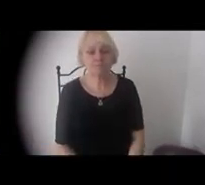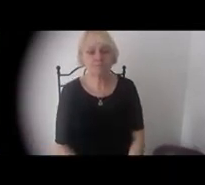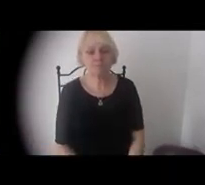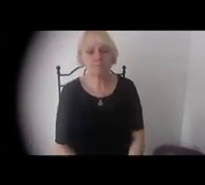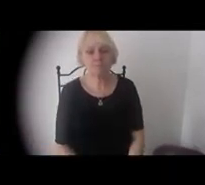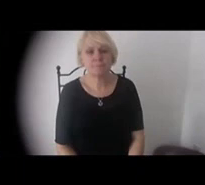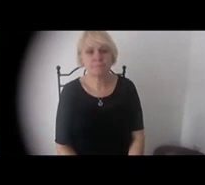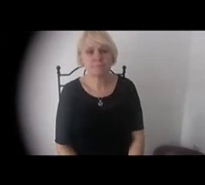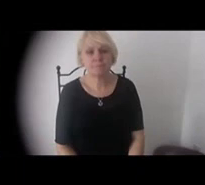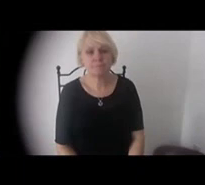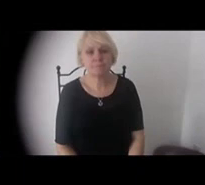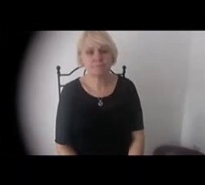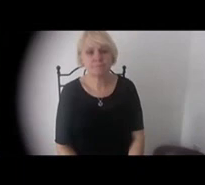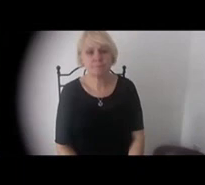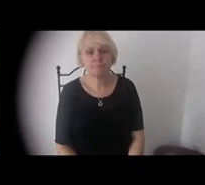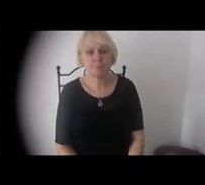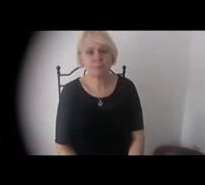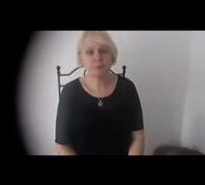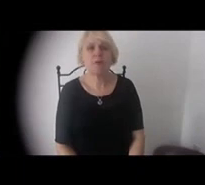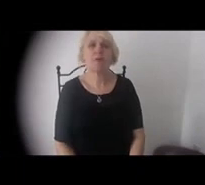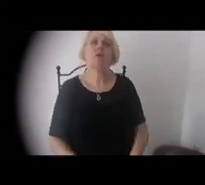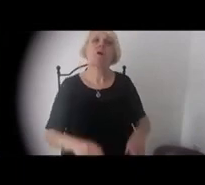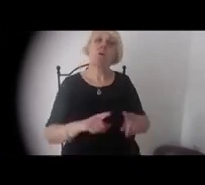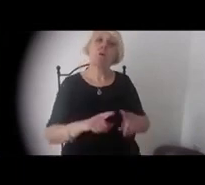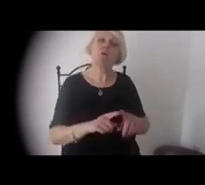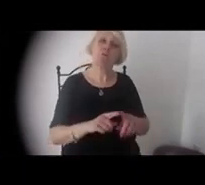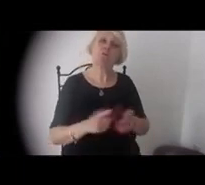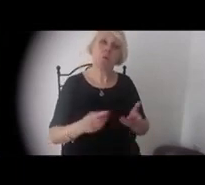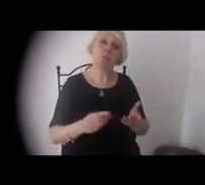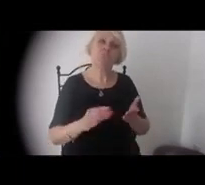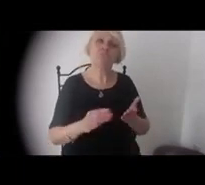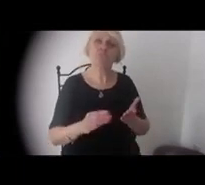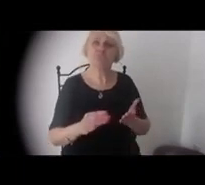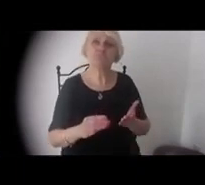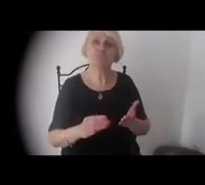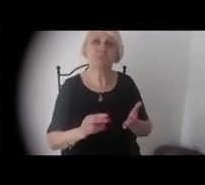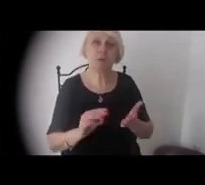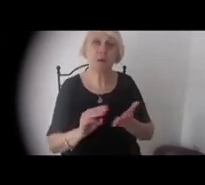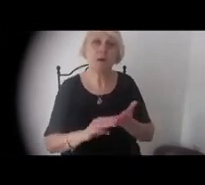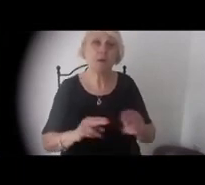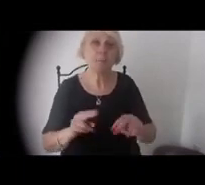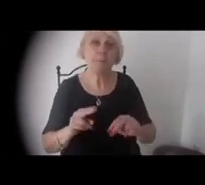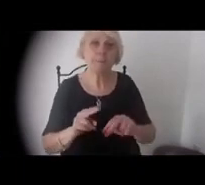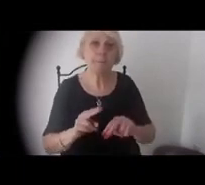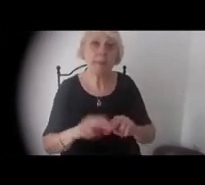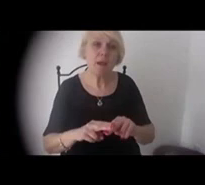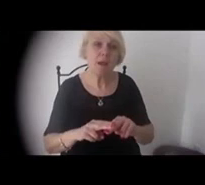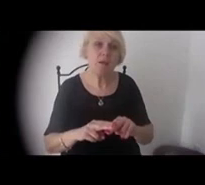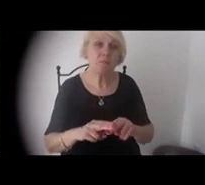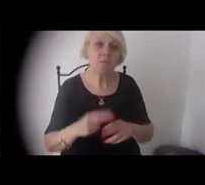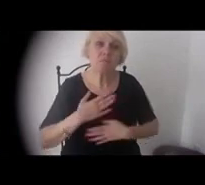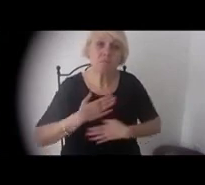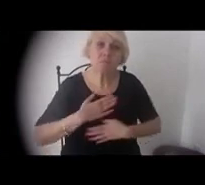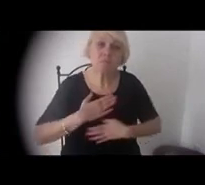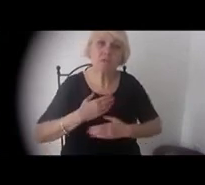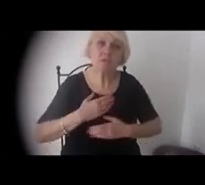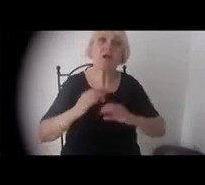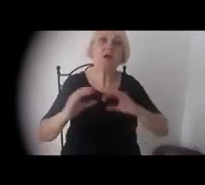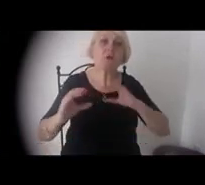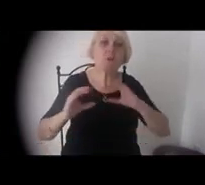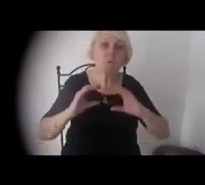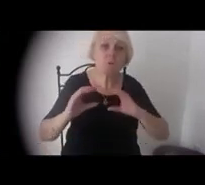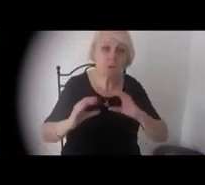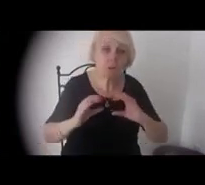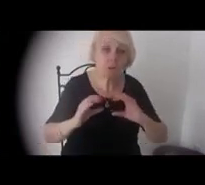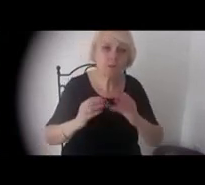as a parent, I think being able to communicate effectively with young people and actually listening to them,